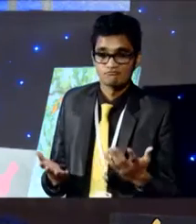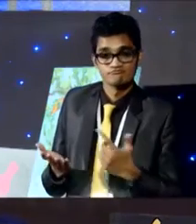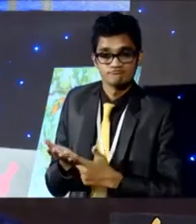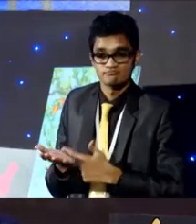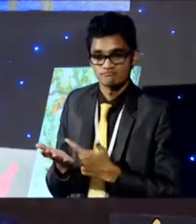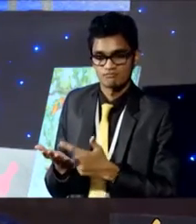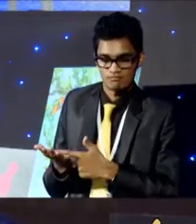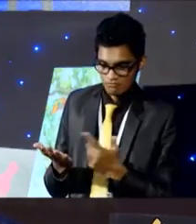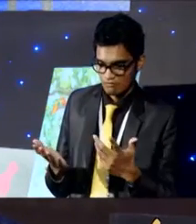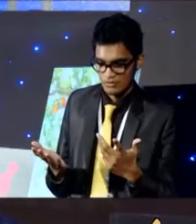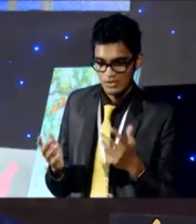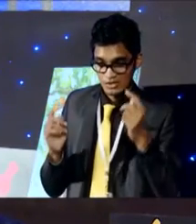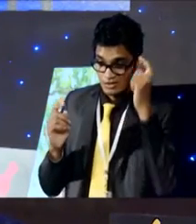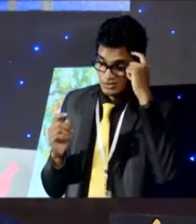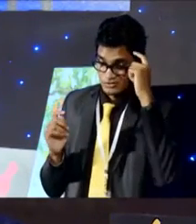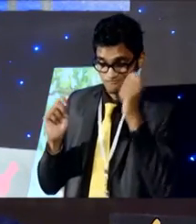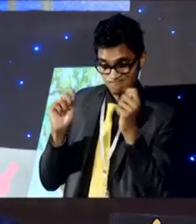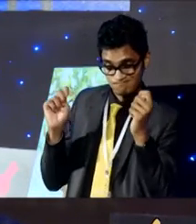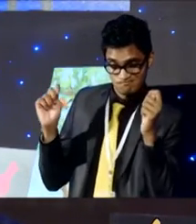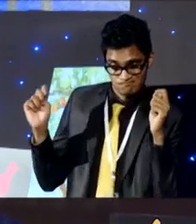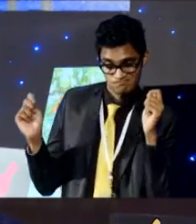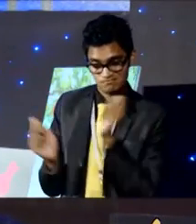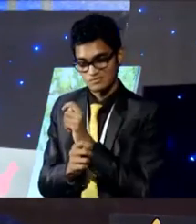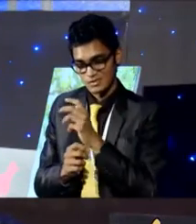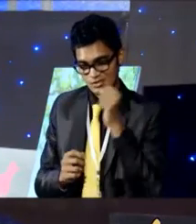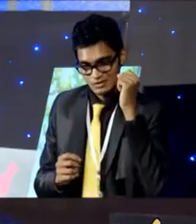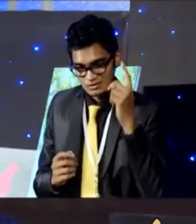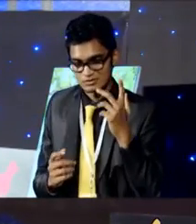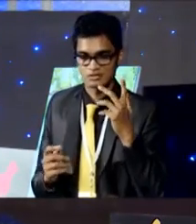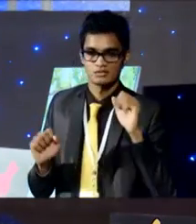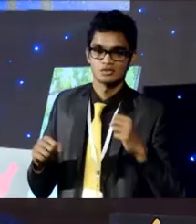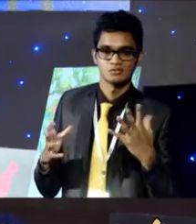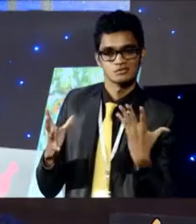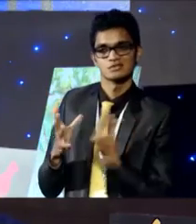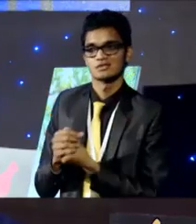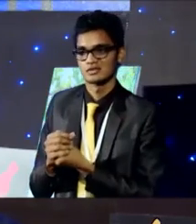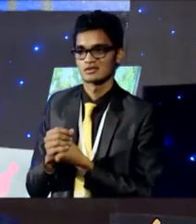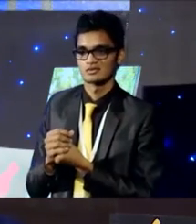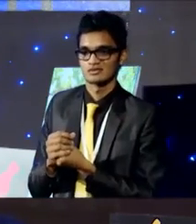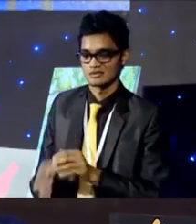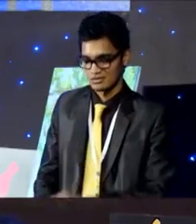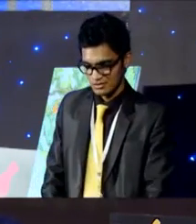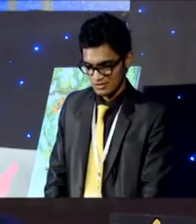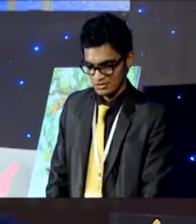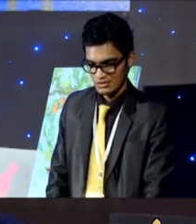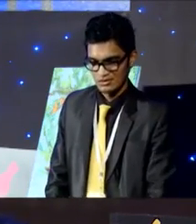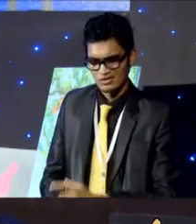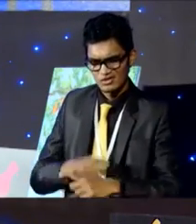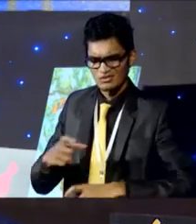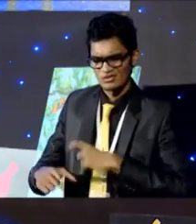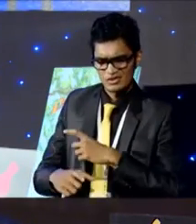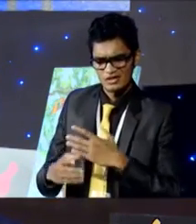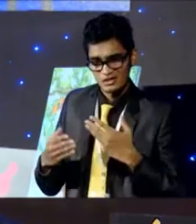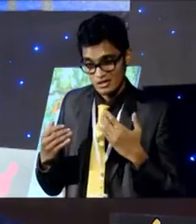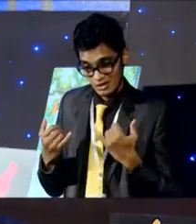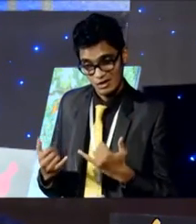I think when the mind changes and when we get the right culture, I think a lot of these things will happen. But I can tell you one thing, the corporates are much, much open